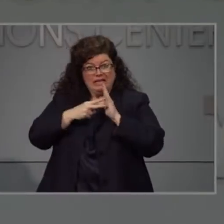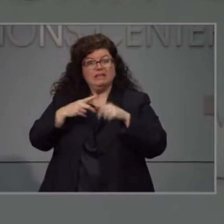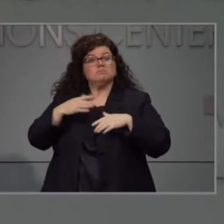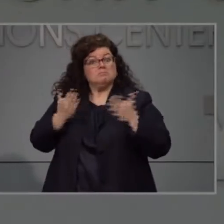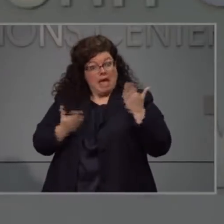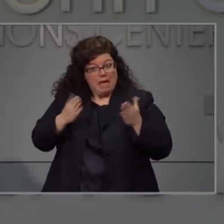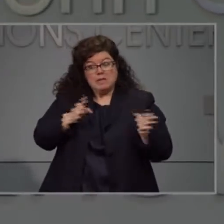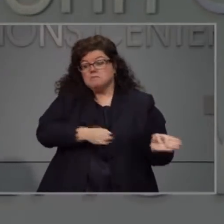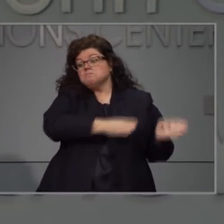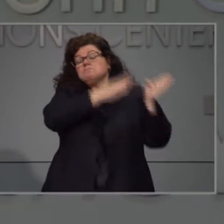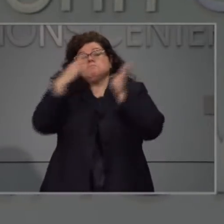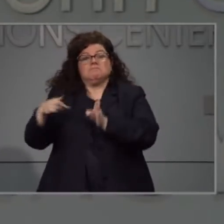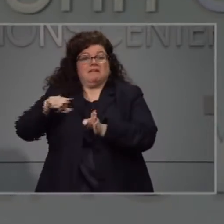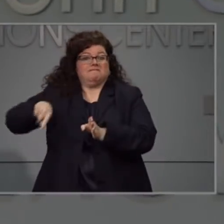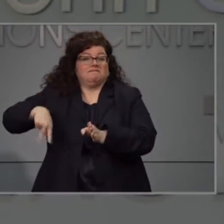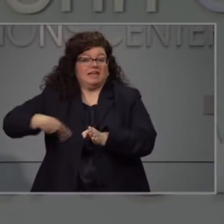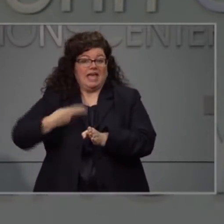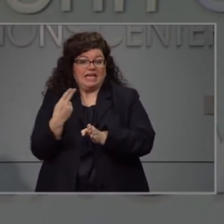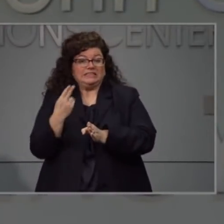Thank you. Next question, please.